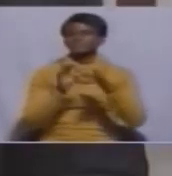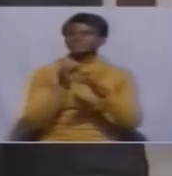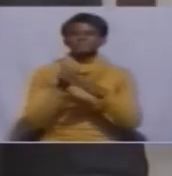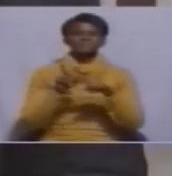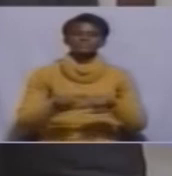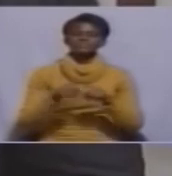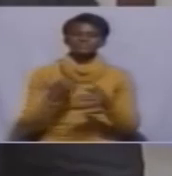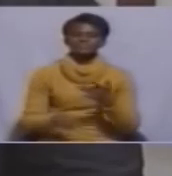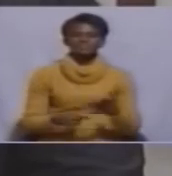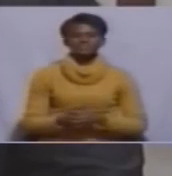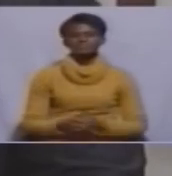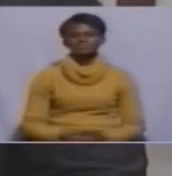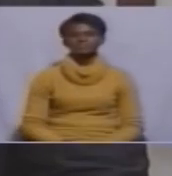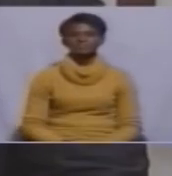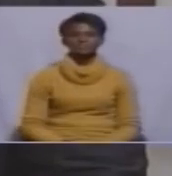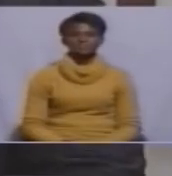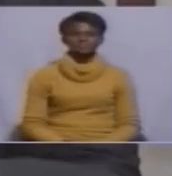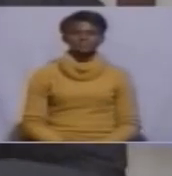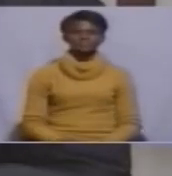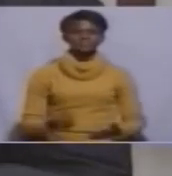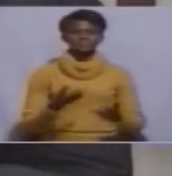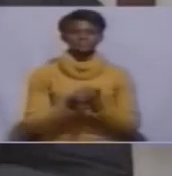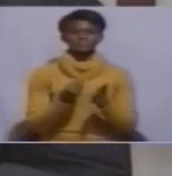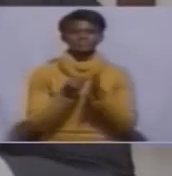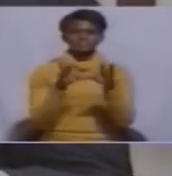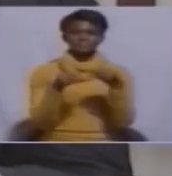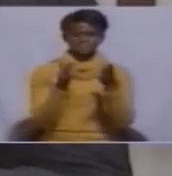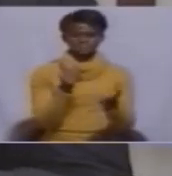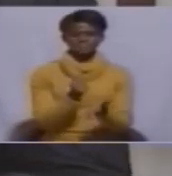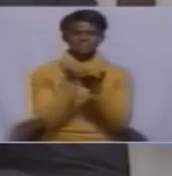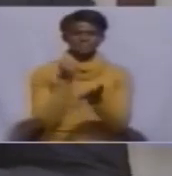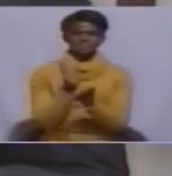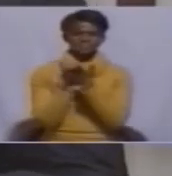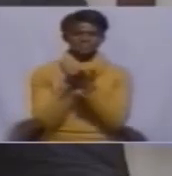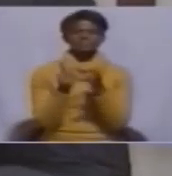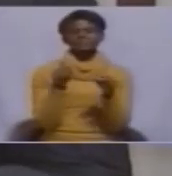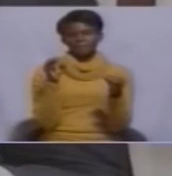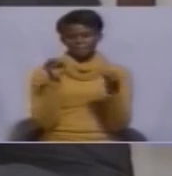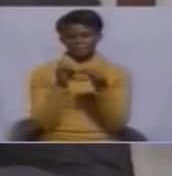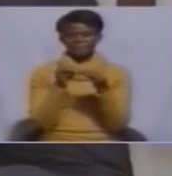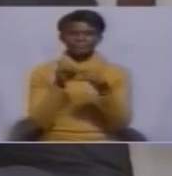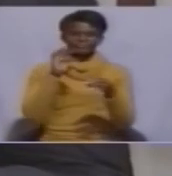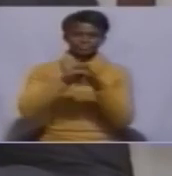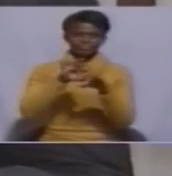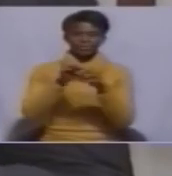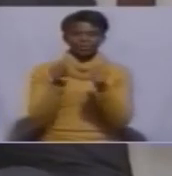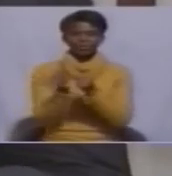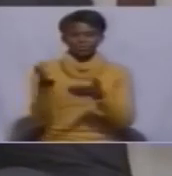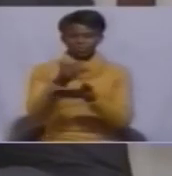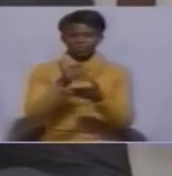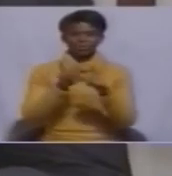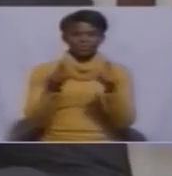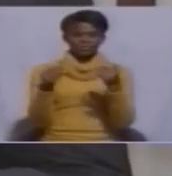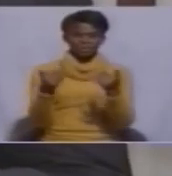on the act? No. Of course, the money will be given to facilitate mostly the elections and mobilization and all. But quite